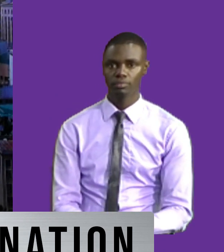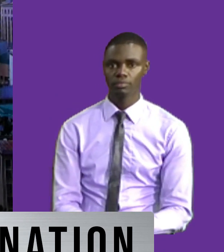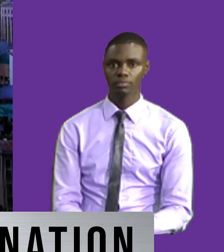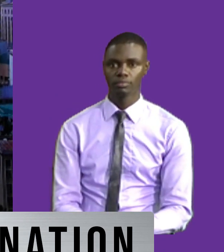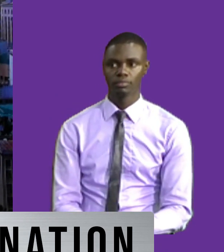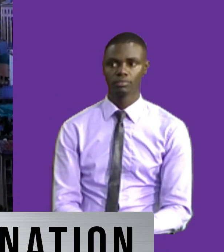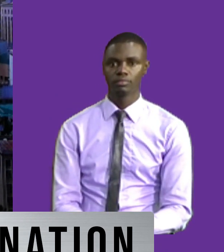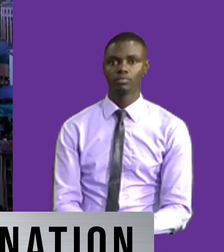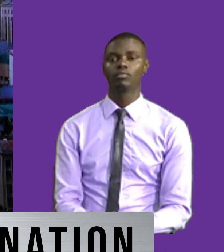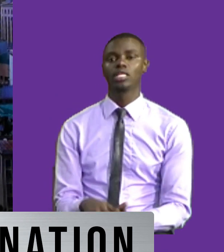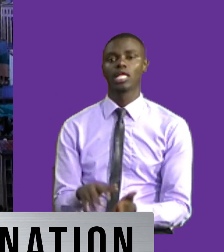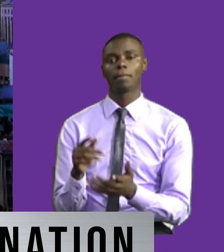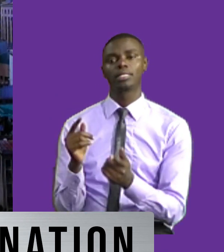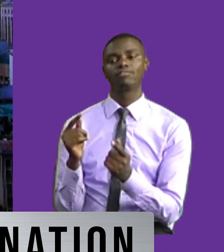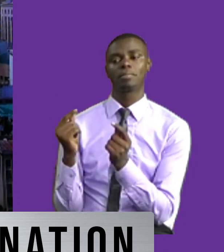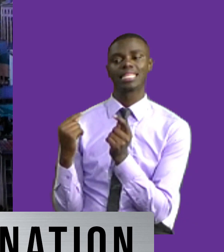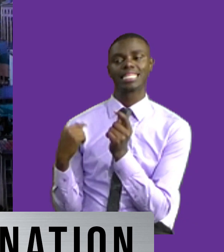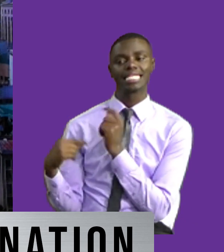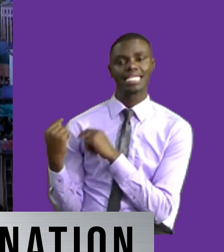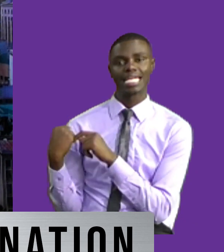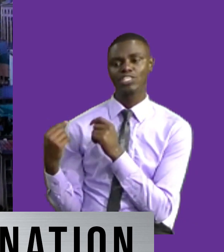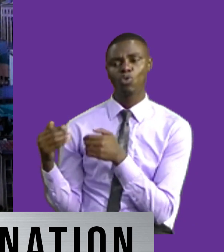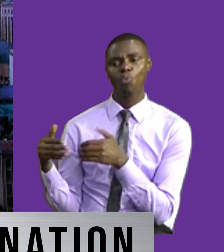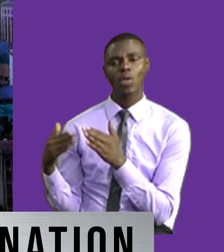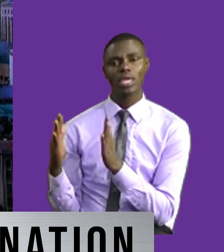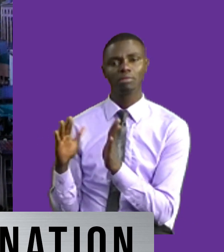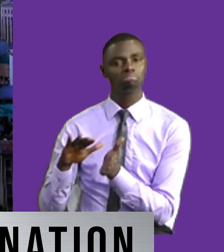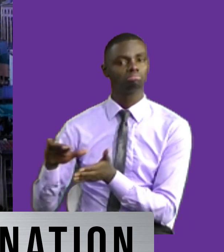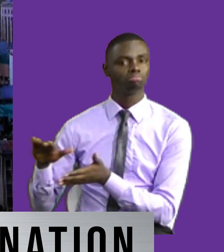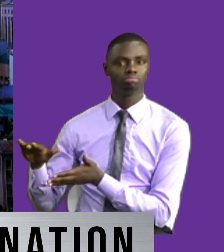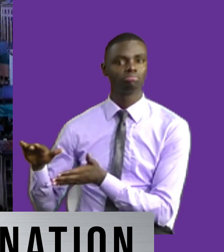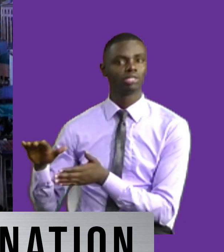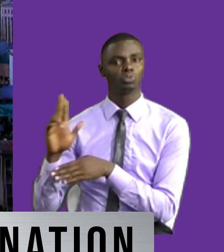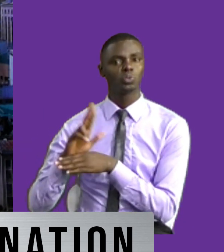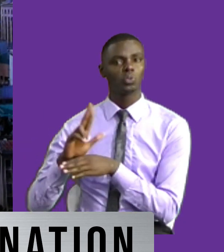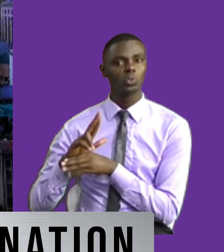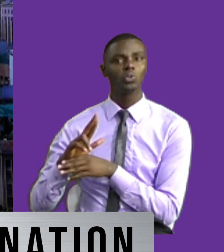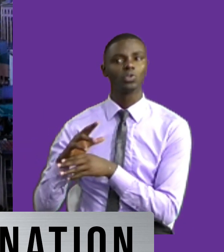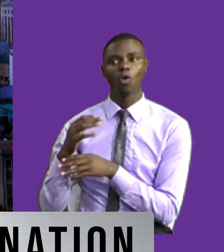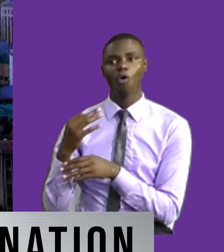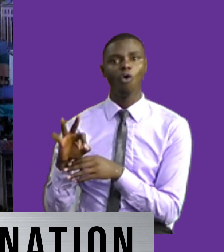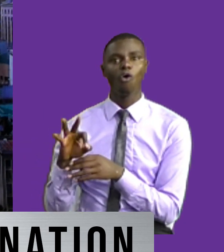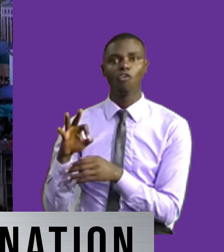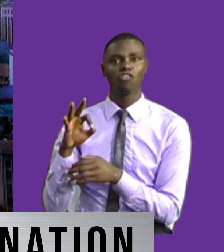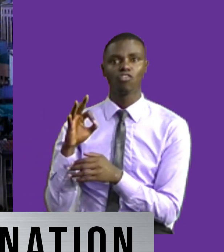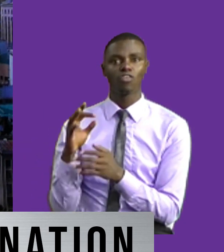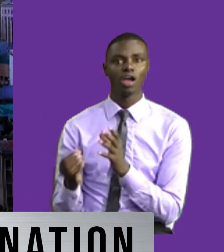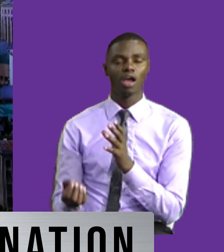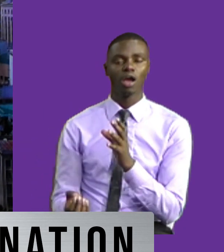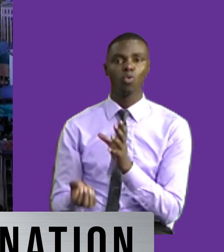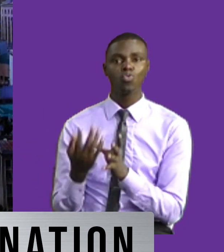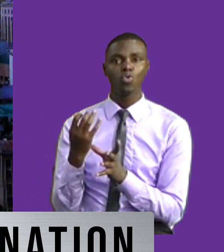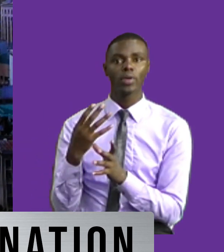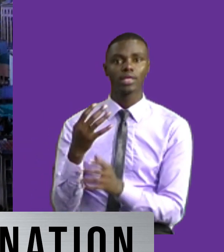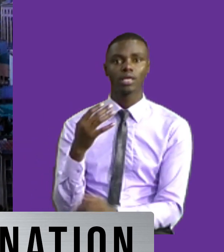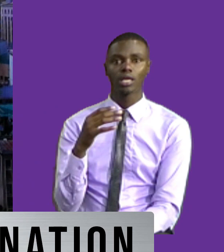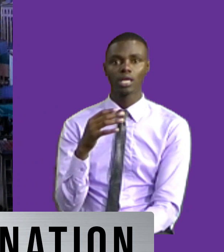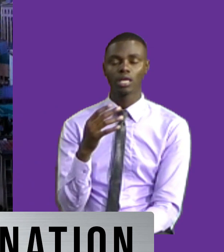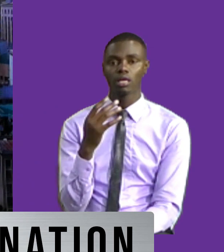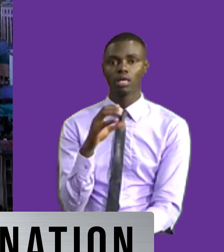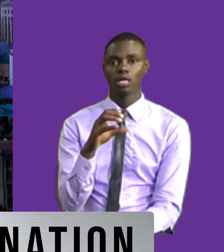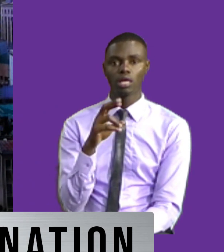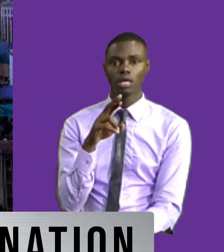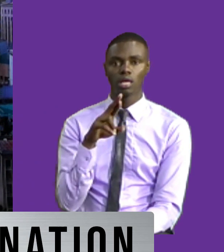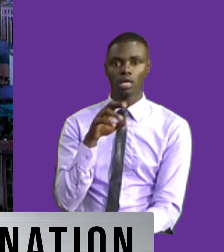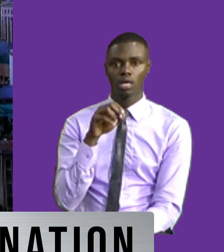apart from the traditional ways we've been used to of growing crops, these days it